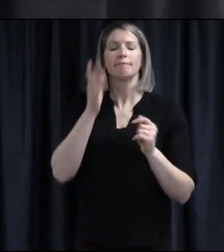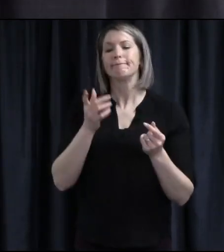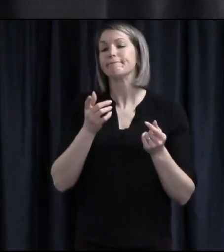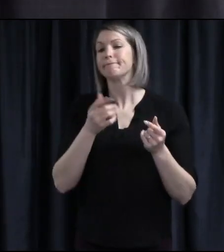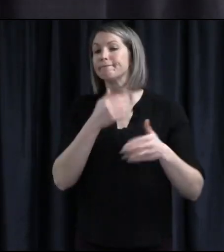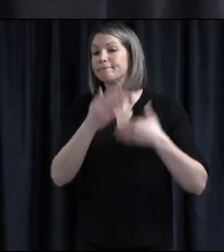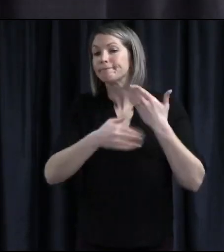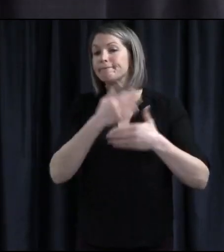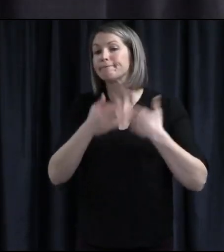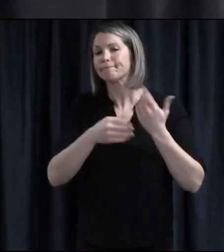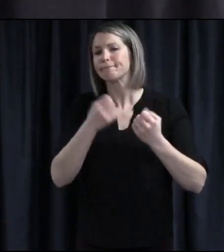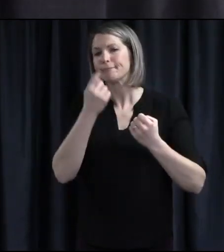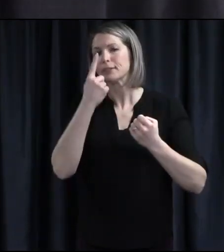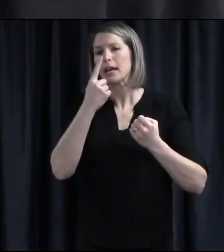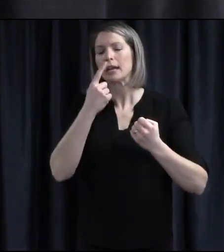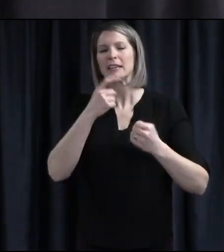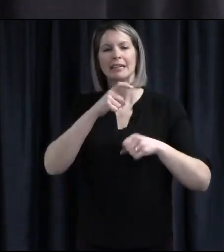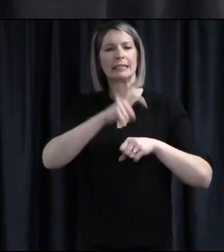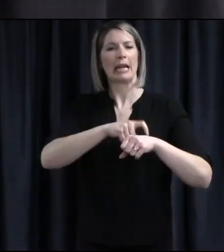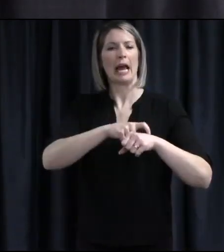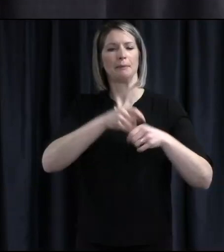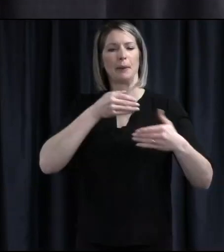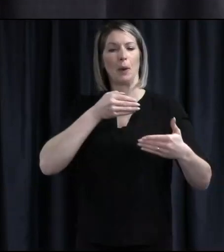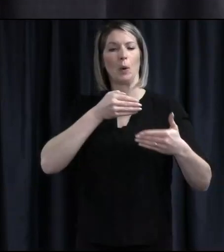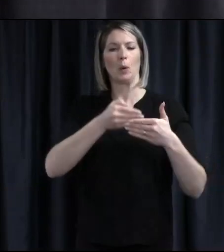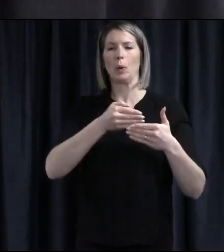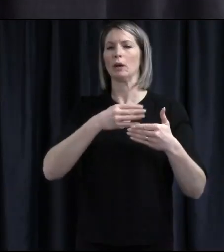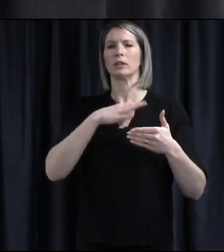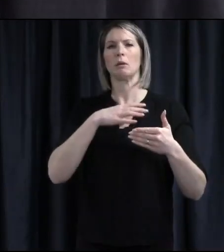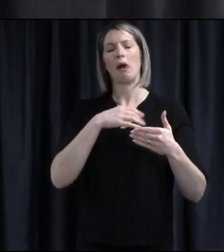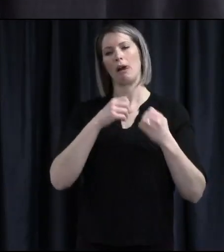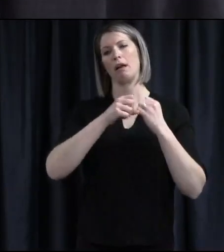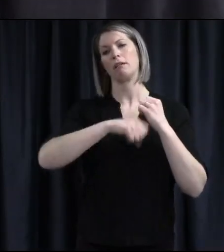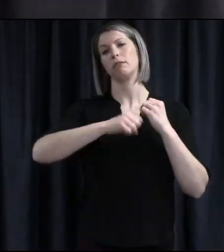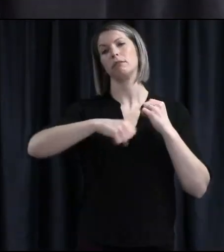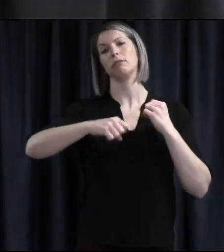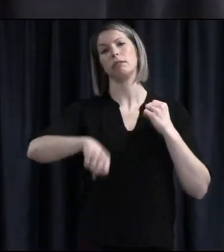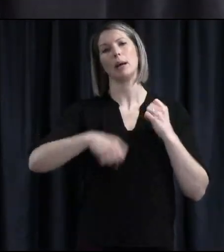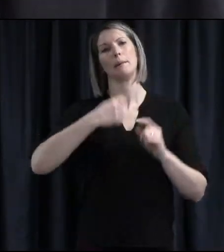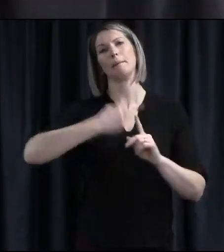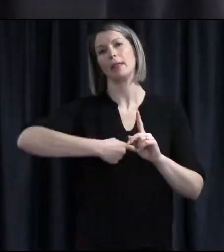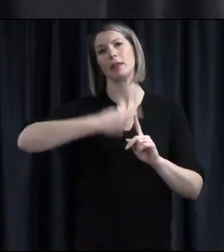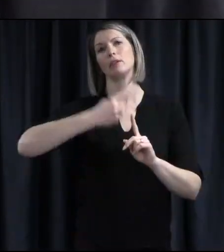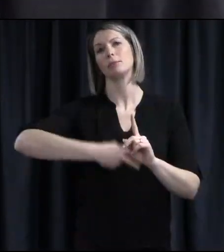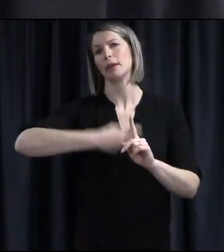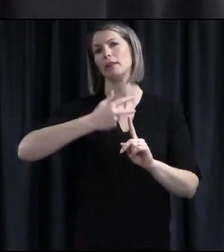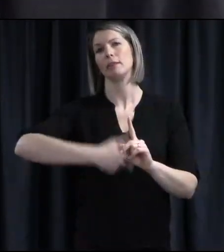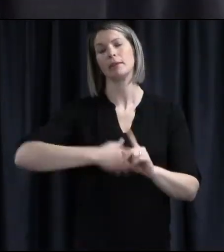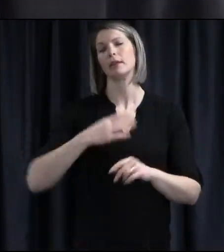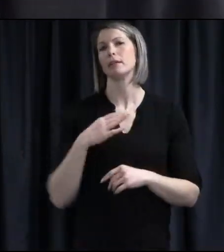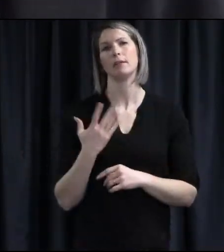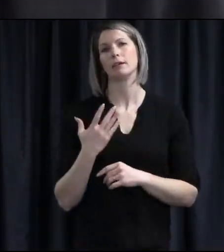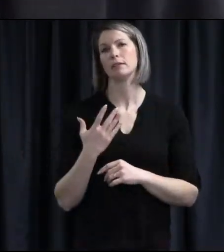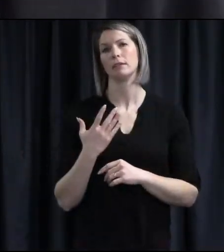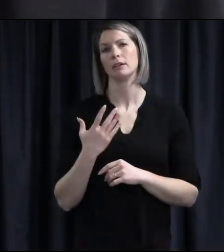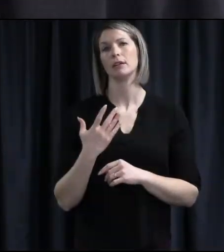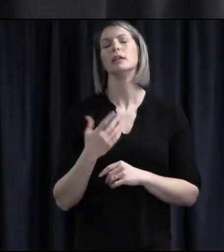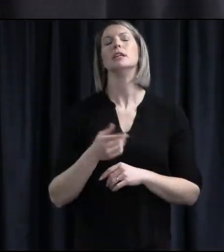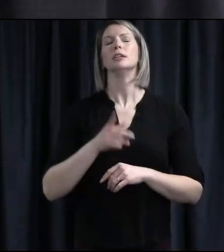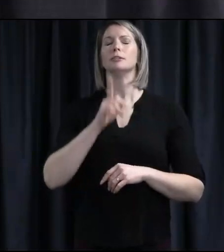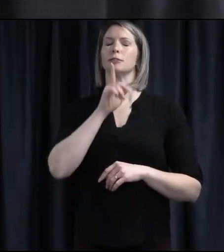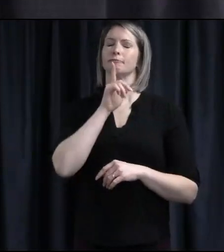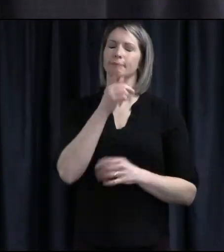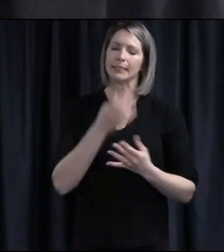would support the employees as well. So as a province, it's extremely important that we take this seriously.